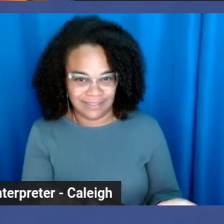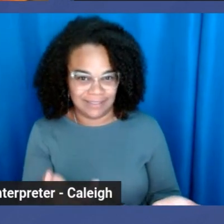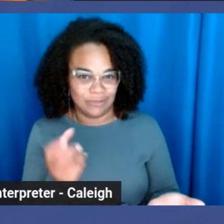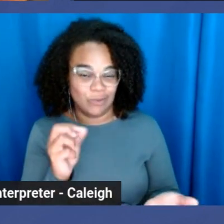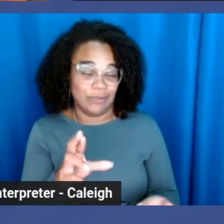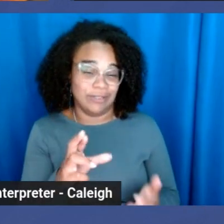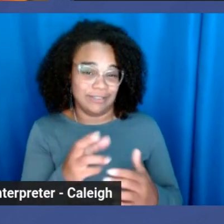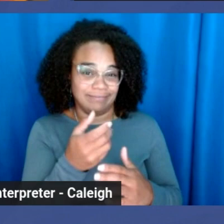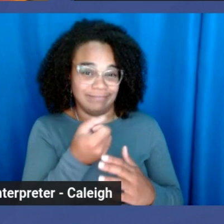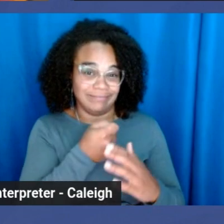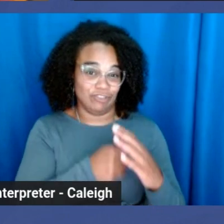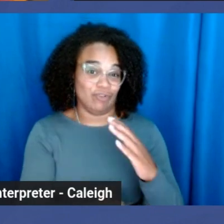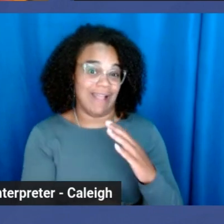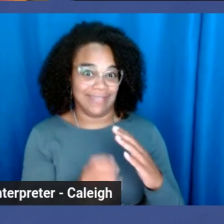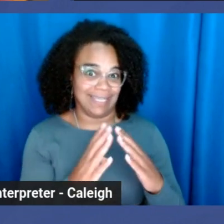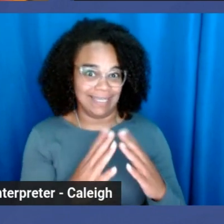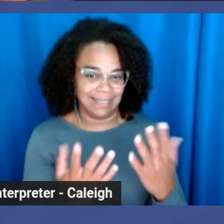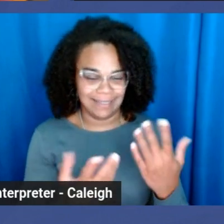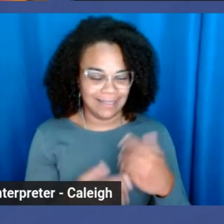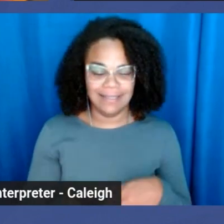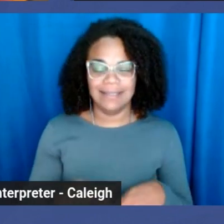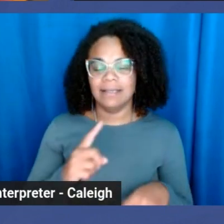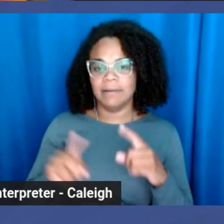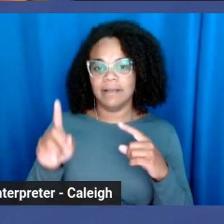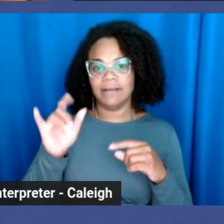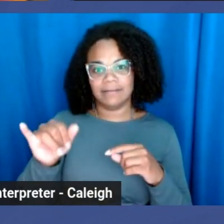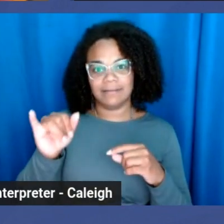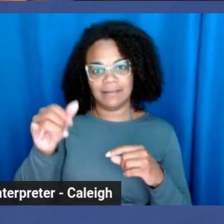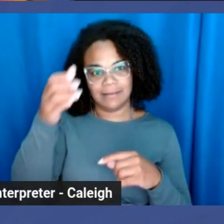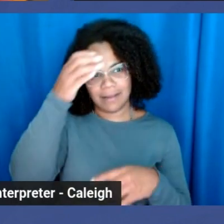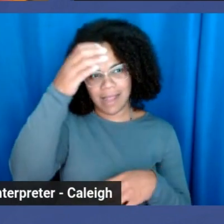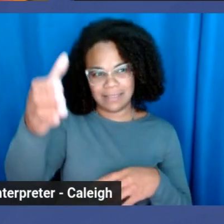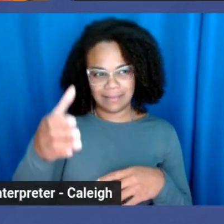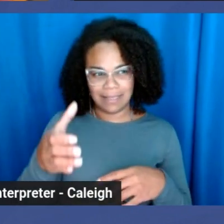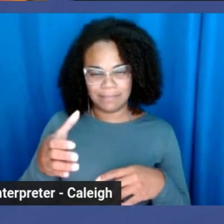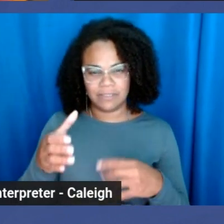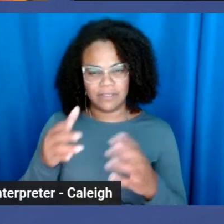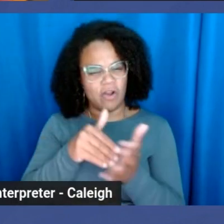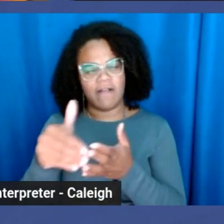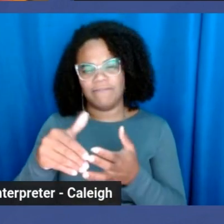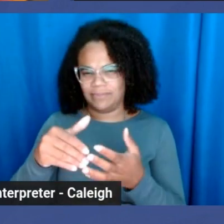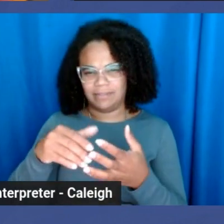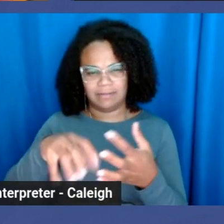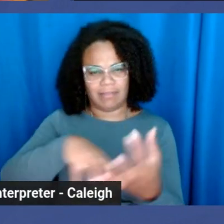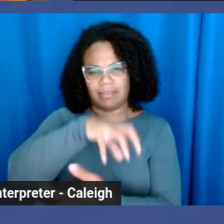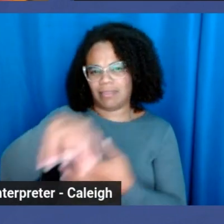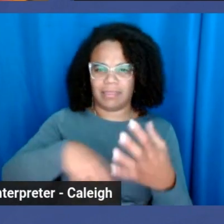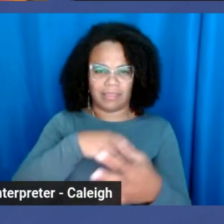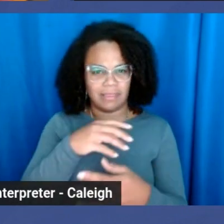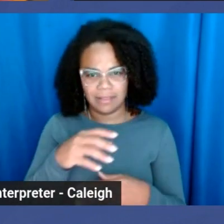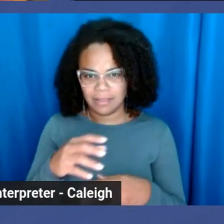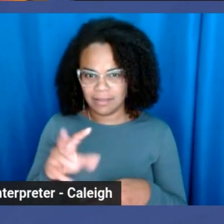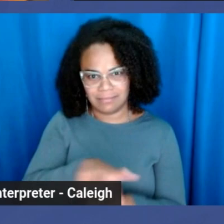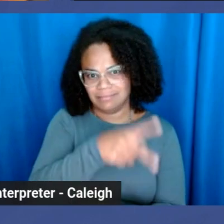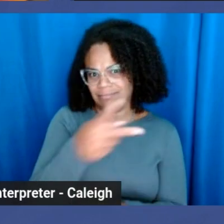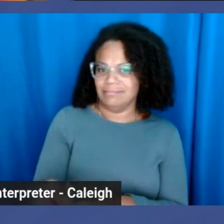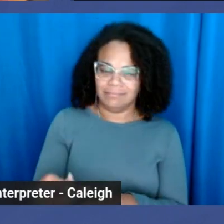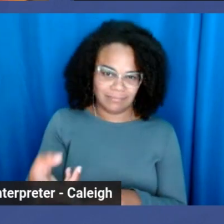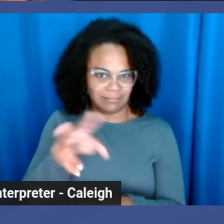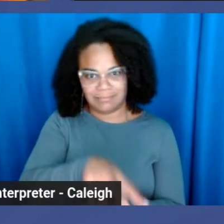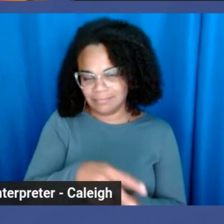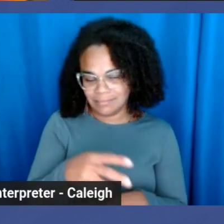trafficking. But those concepts routinely get conflated, and those in the